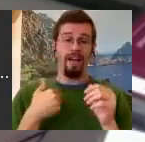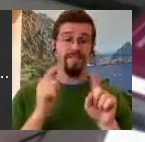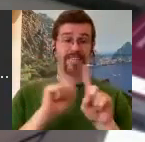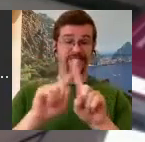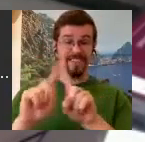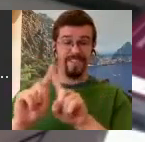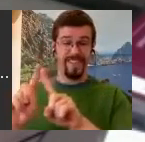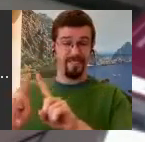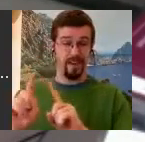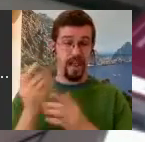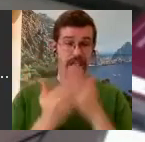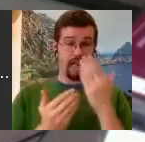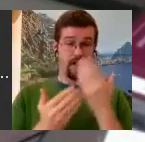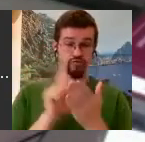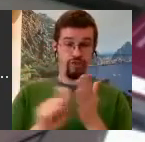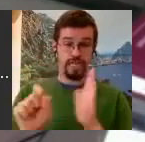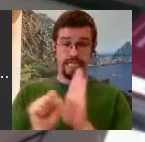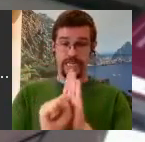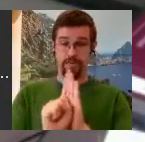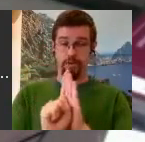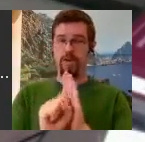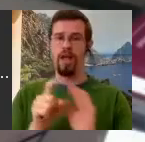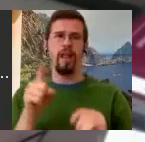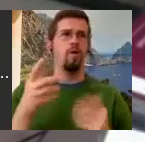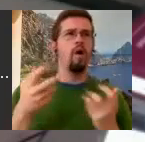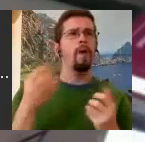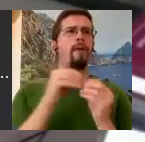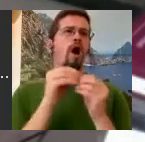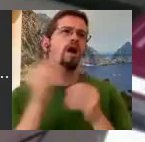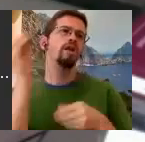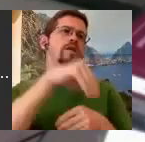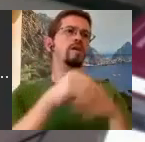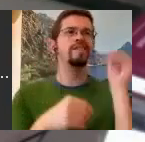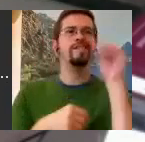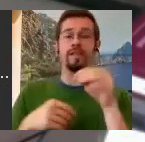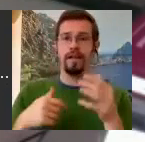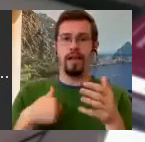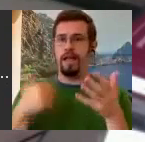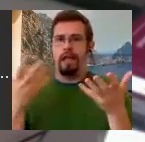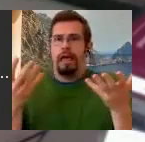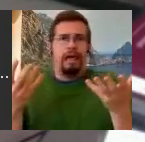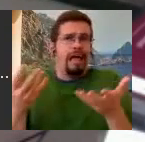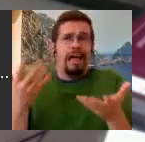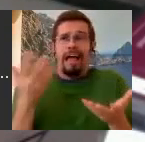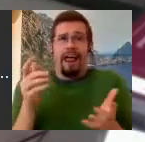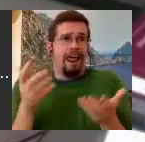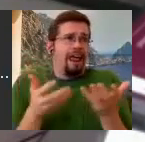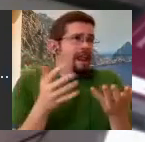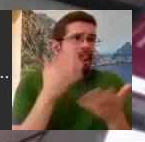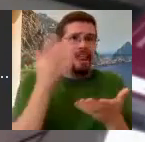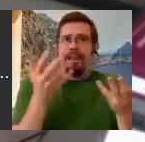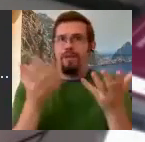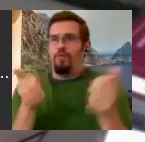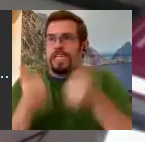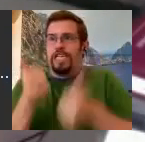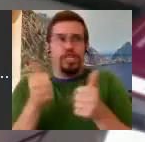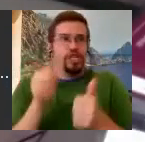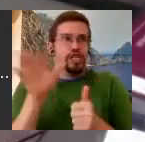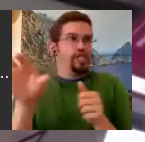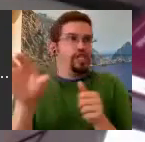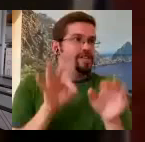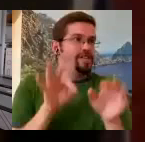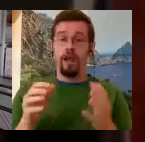being put into the computer software, but I didn't know which ones to choose. And in fact, Steve helped